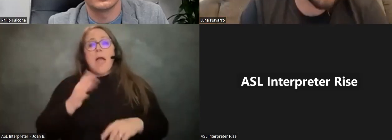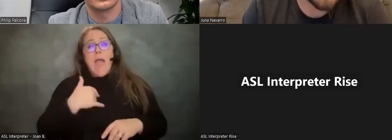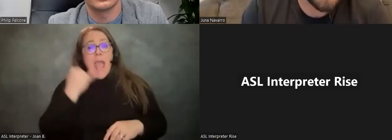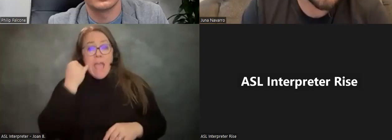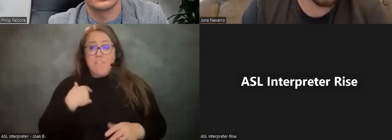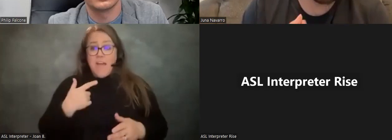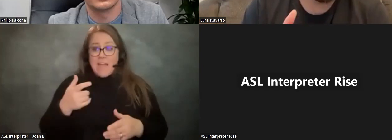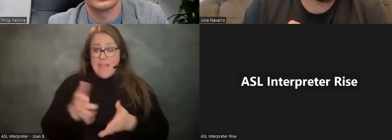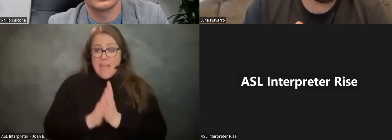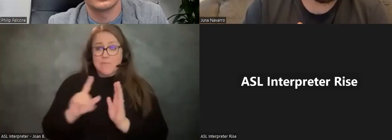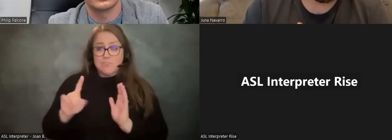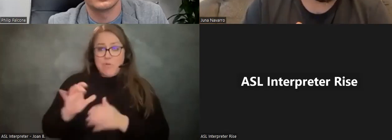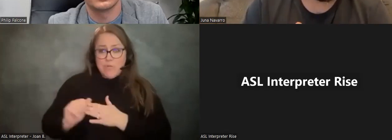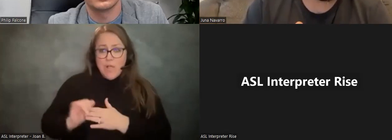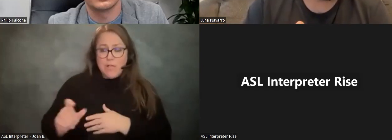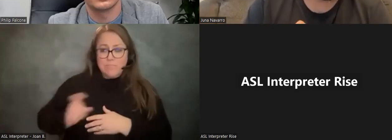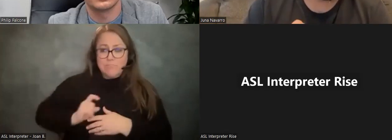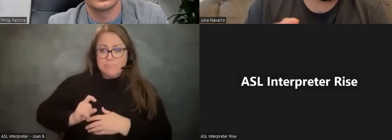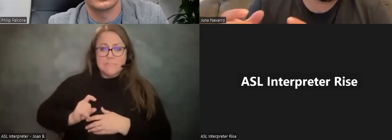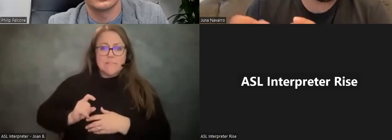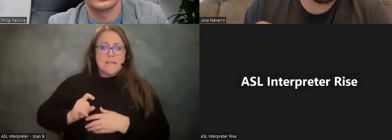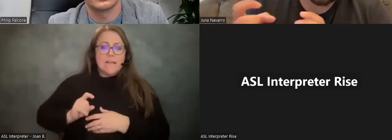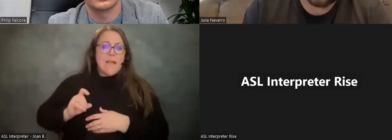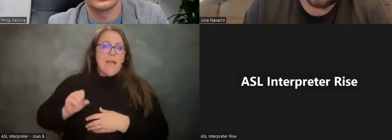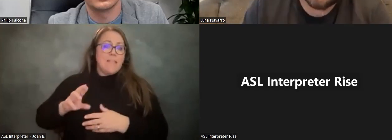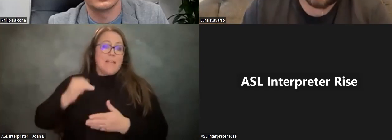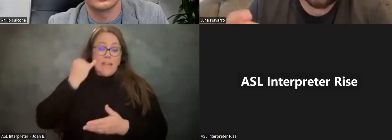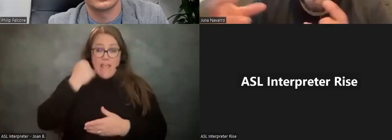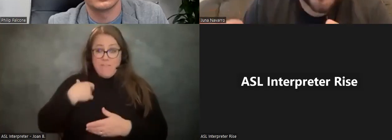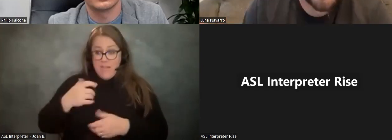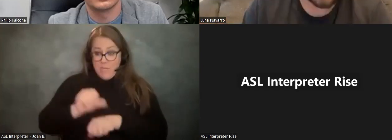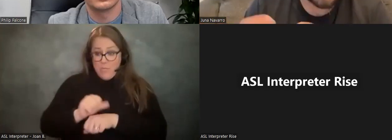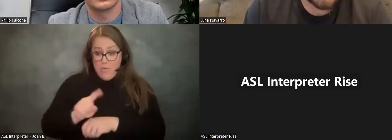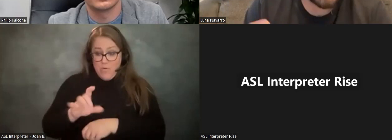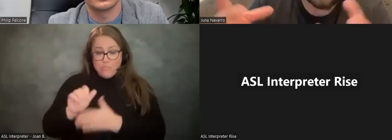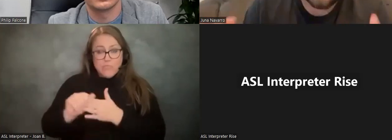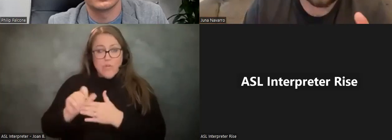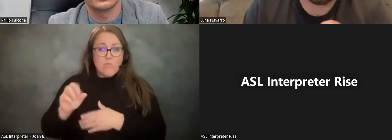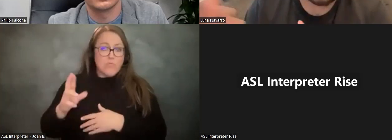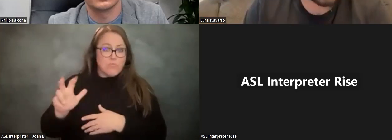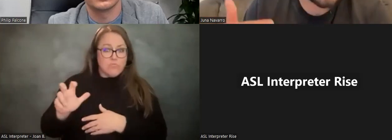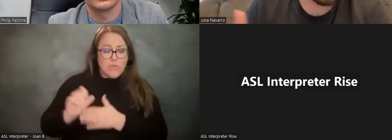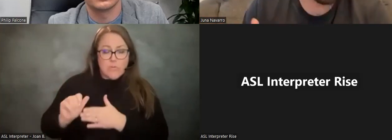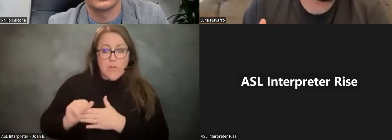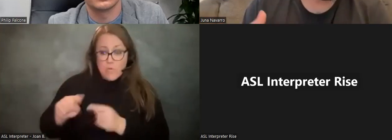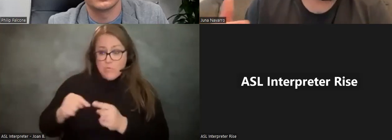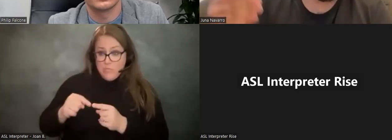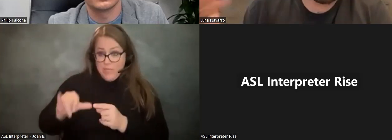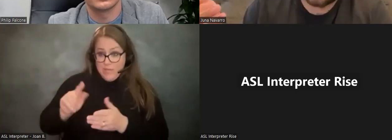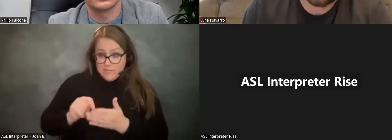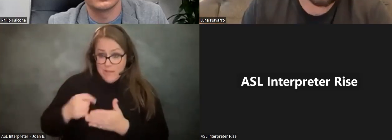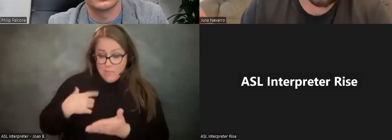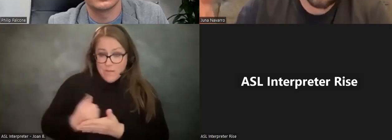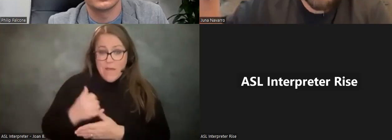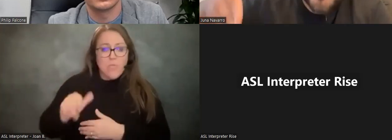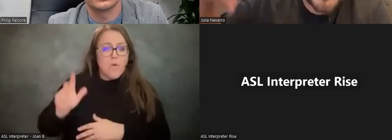was $100, and then normally when I'm doing $100 mural or a $300 mural, when I did, sometimes those